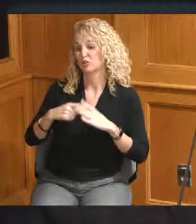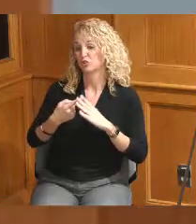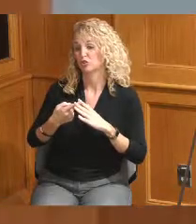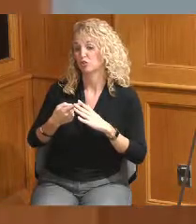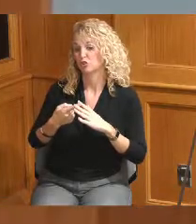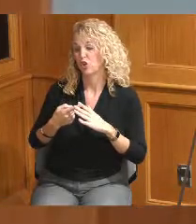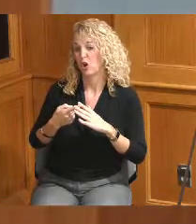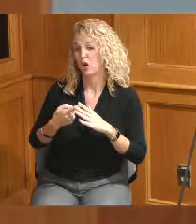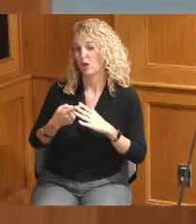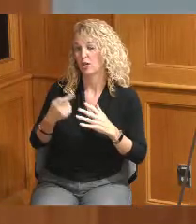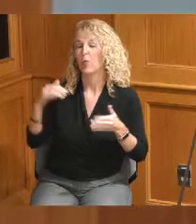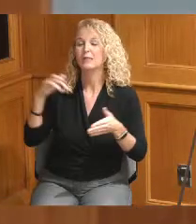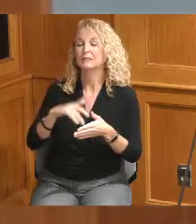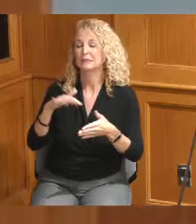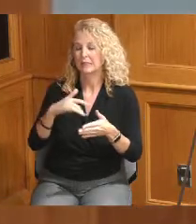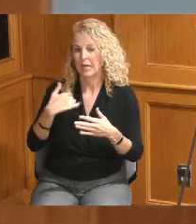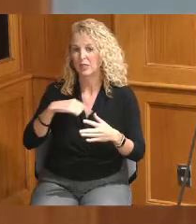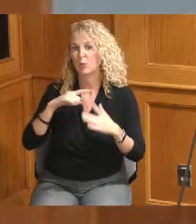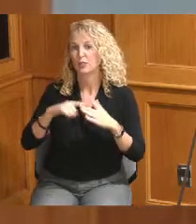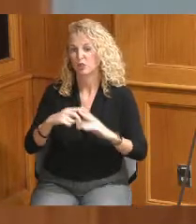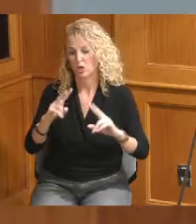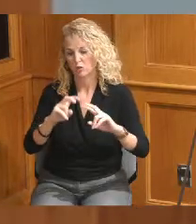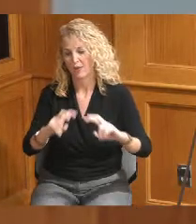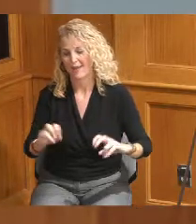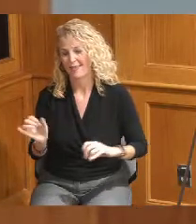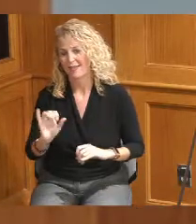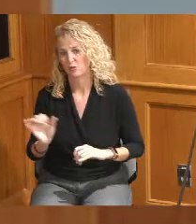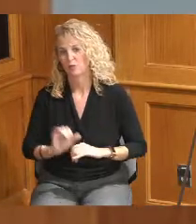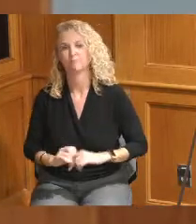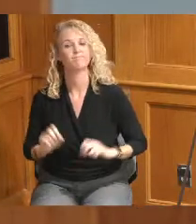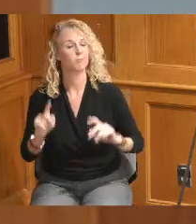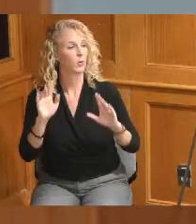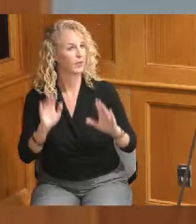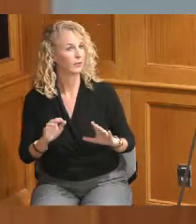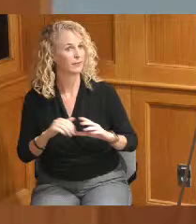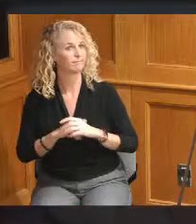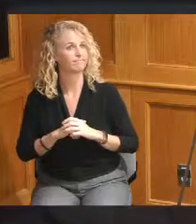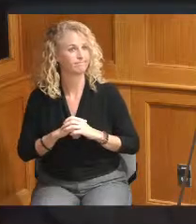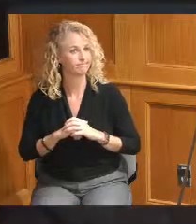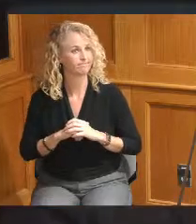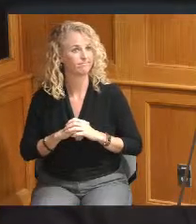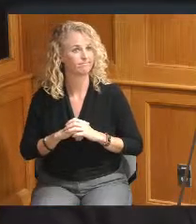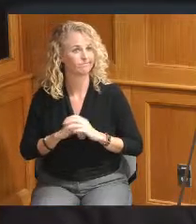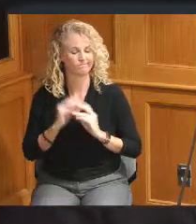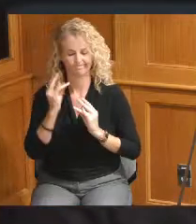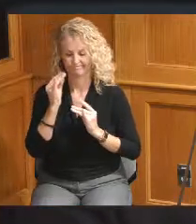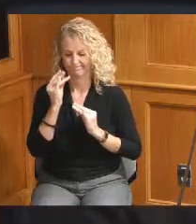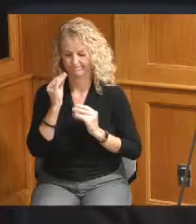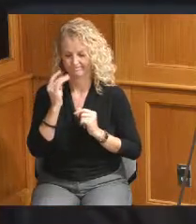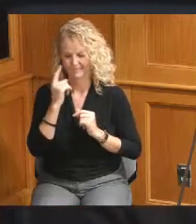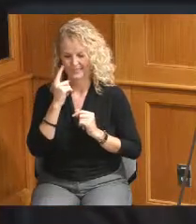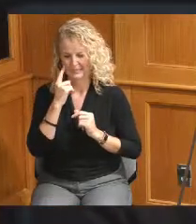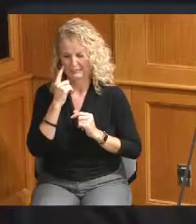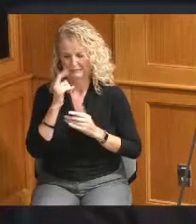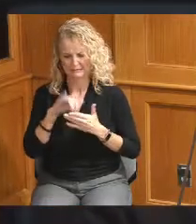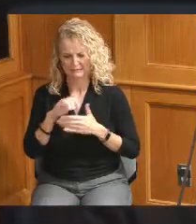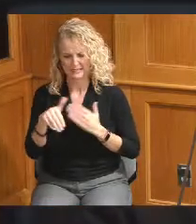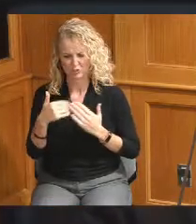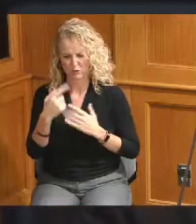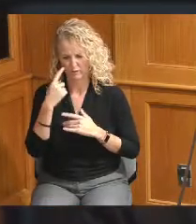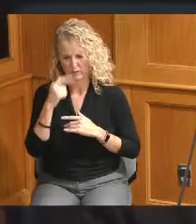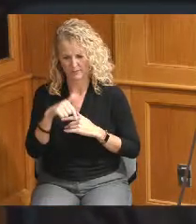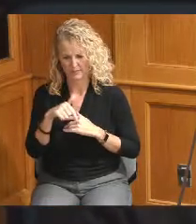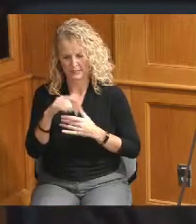a study we're starting this year to look at that as well. Okay, But great. Separate. I think that's primarily what I